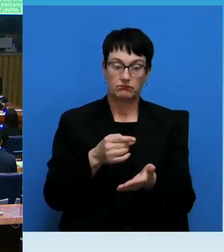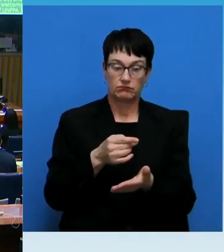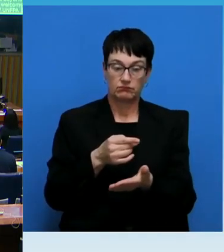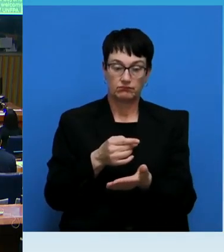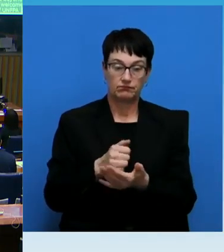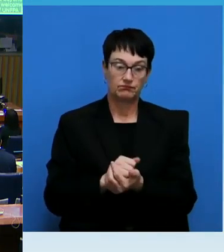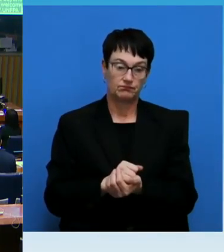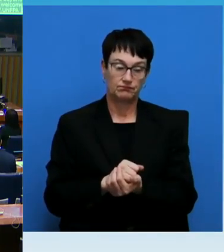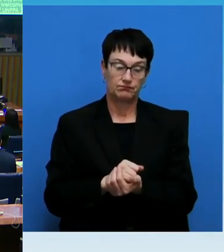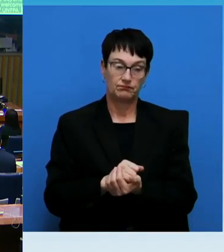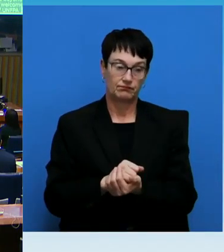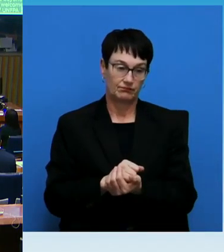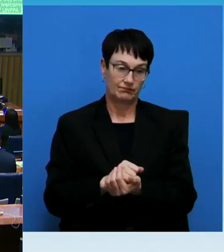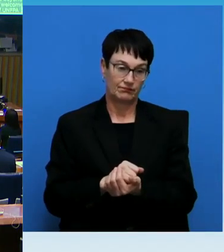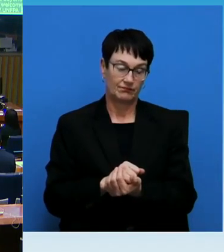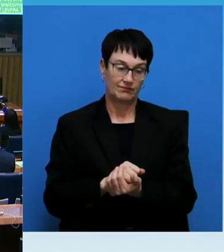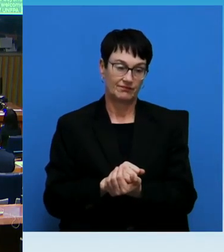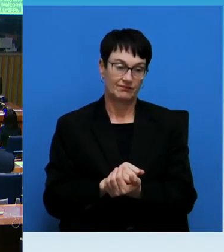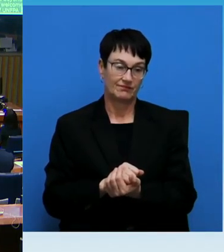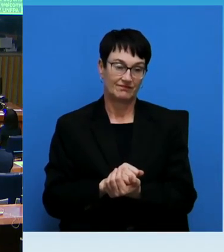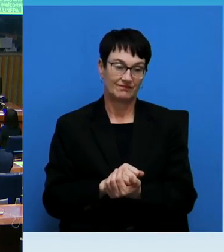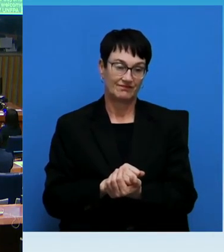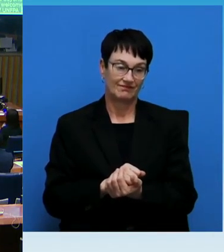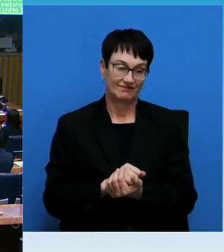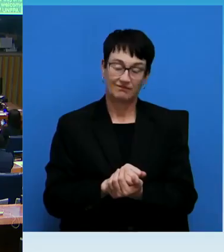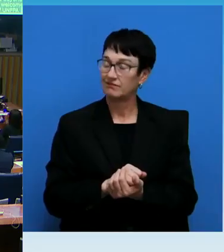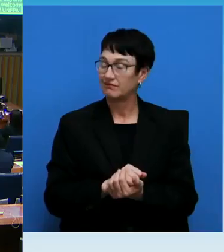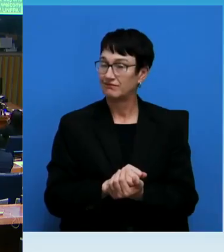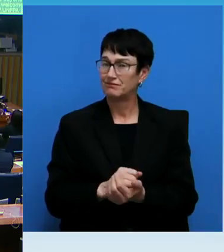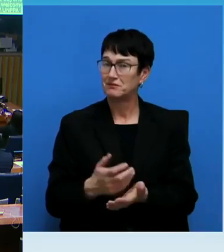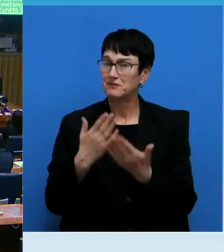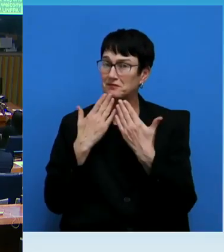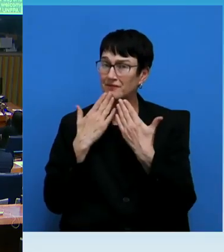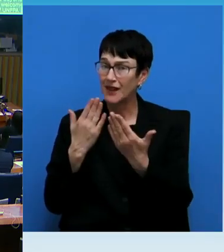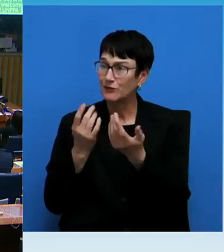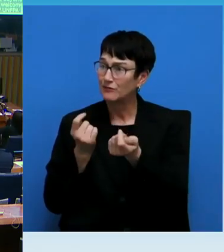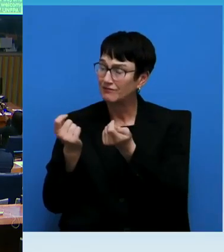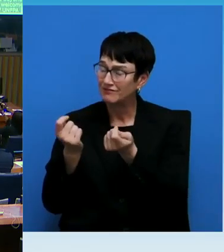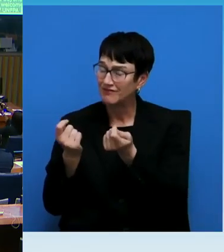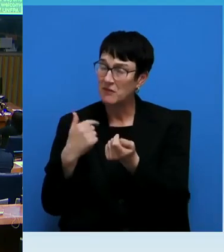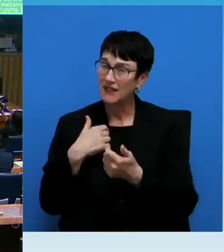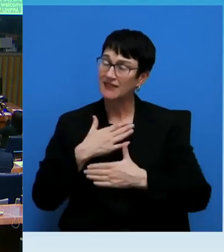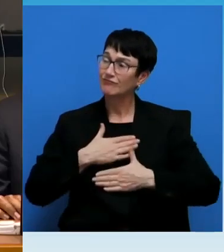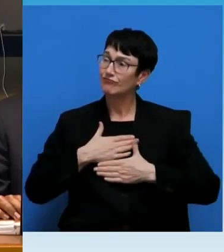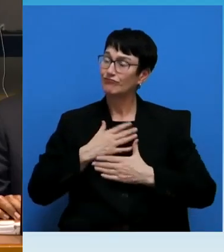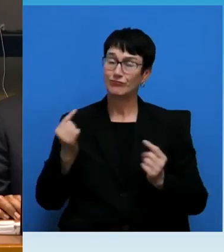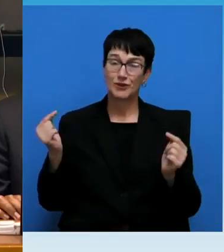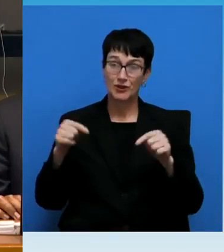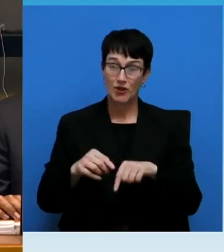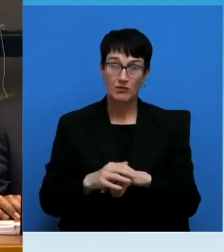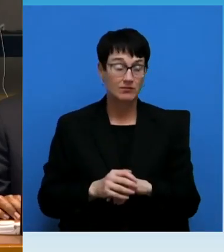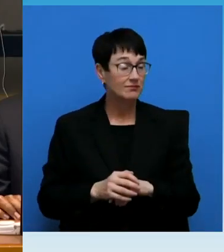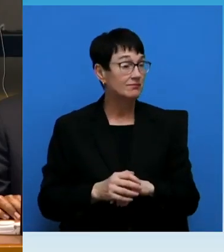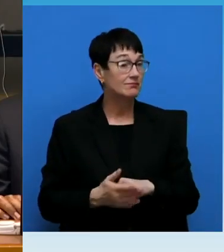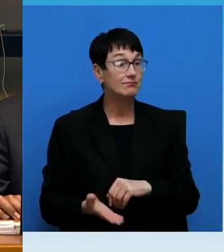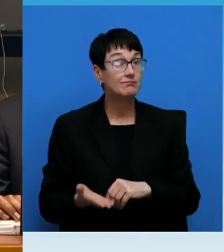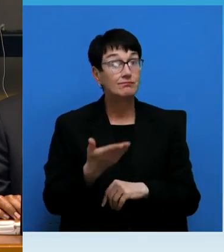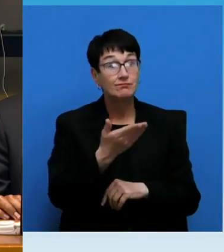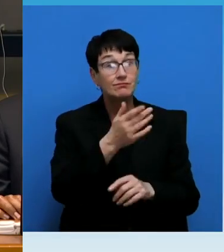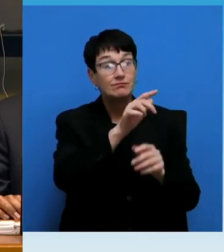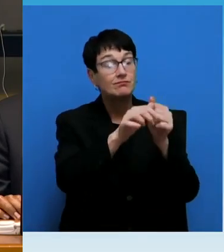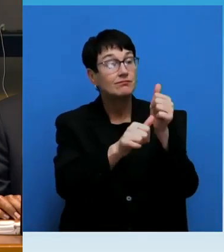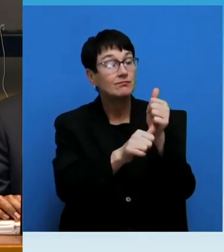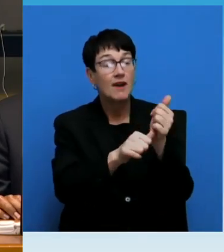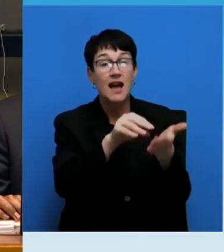Thank you, Madam Moderator. It's a pleasure to be with you. Excellency Deputy Secretary General, Your Excellency,